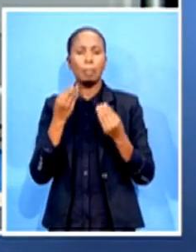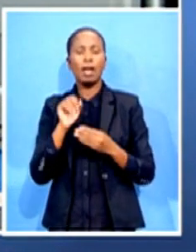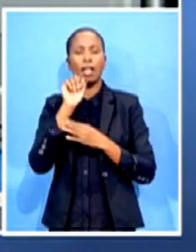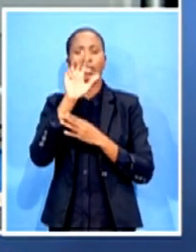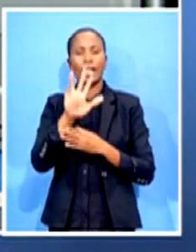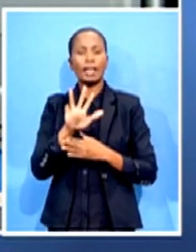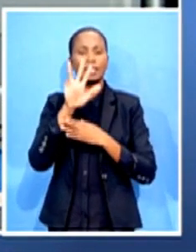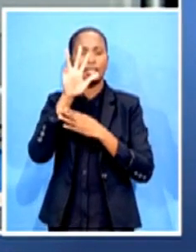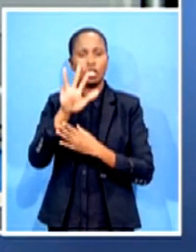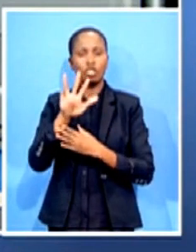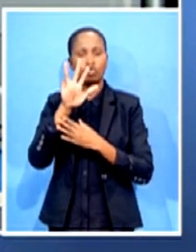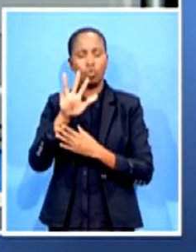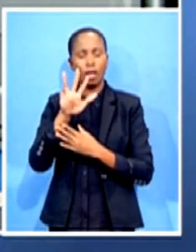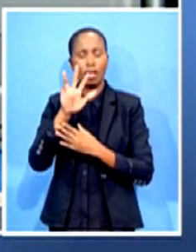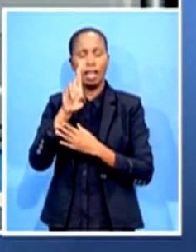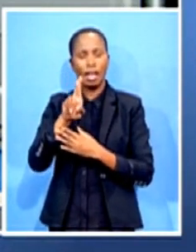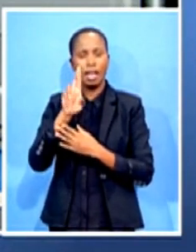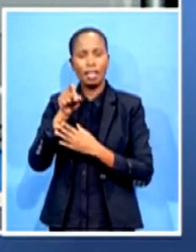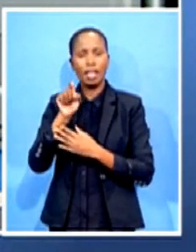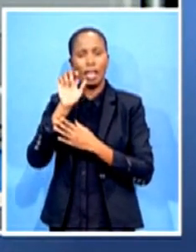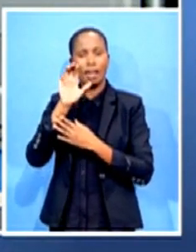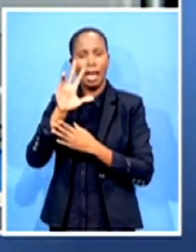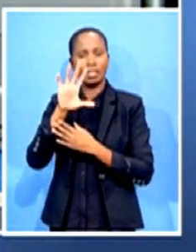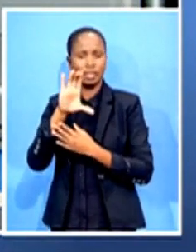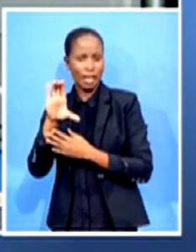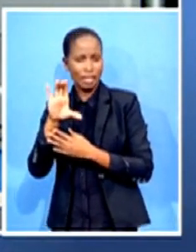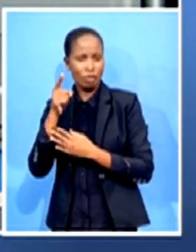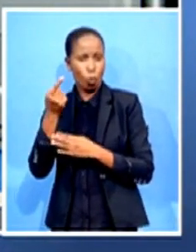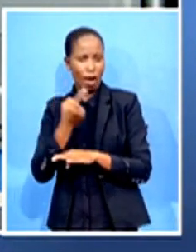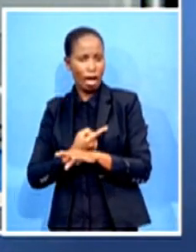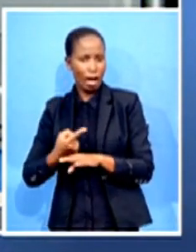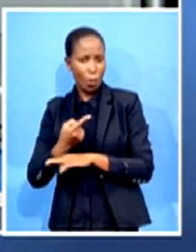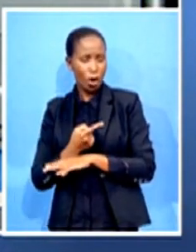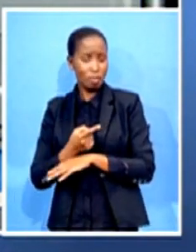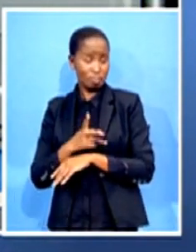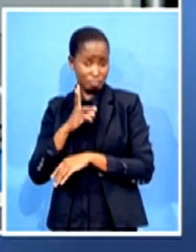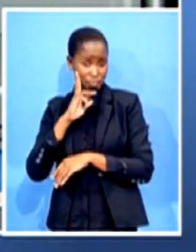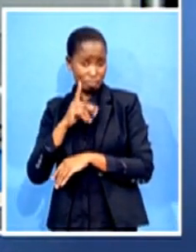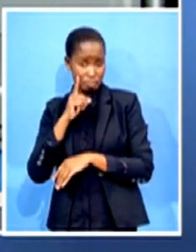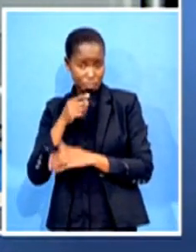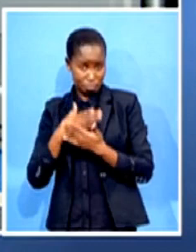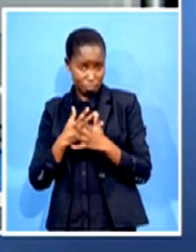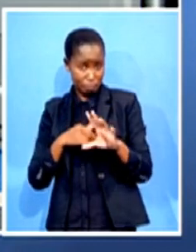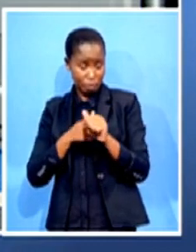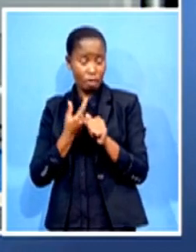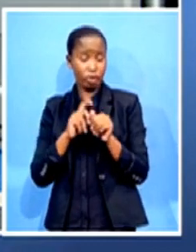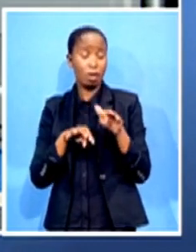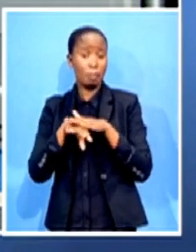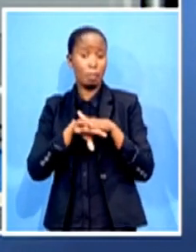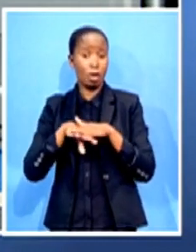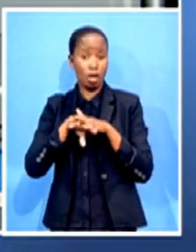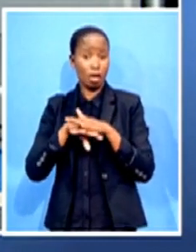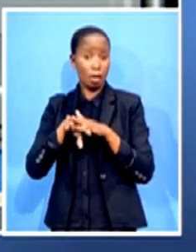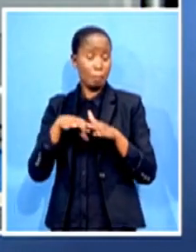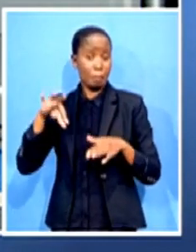do you expect it to be aligned with regards to the new minimum wage? Of course, I mean, we have to